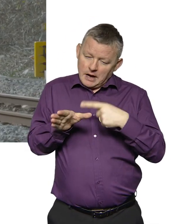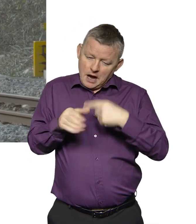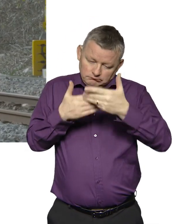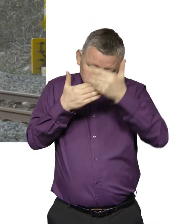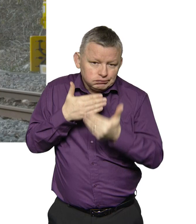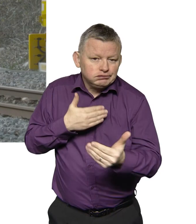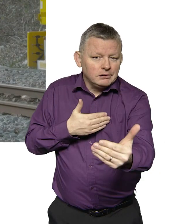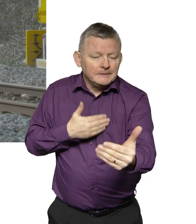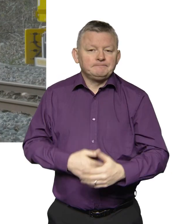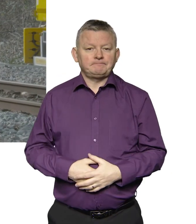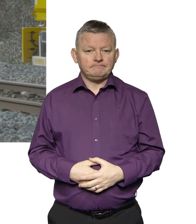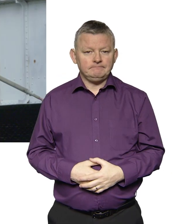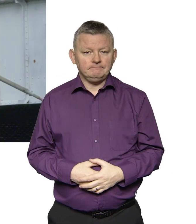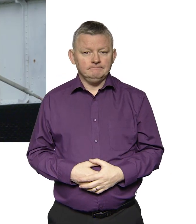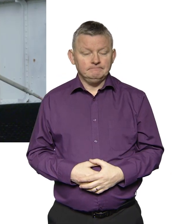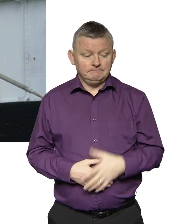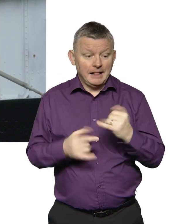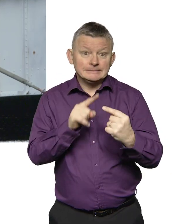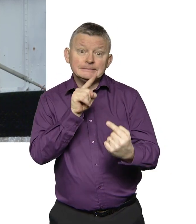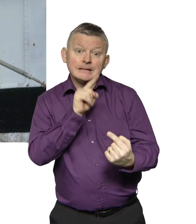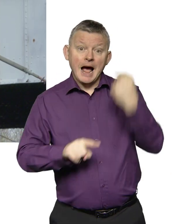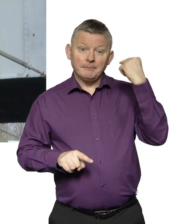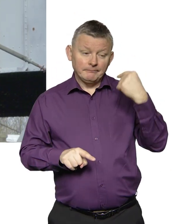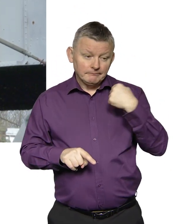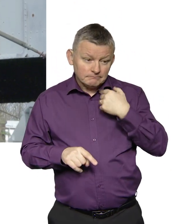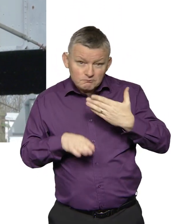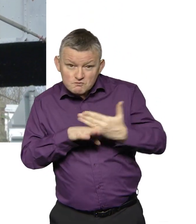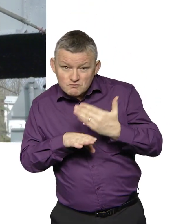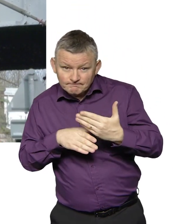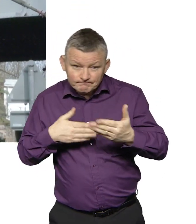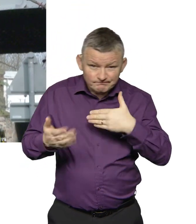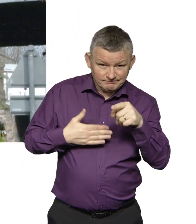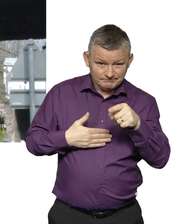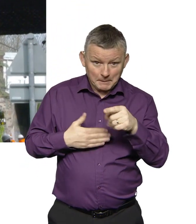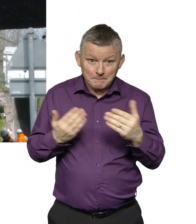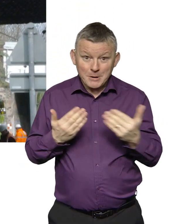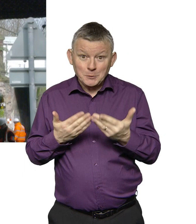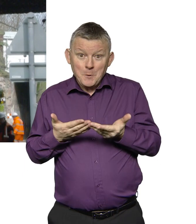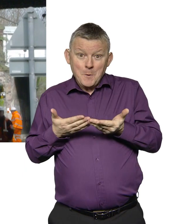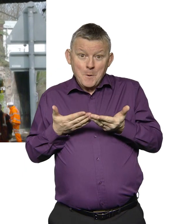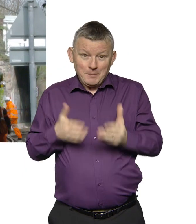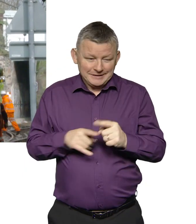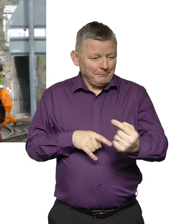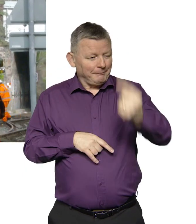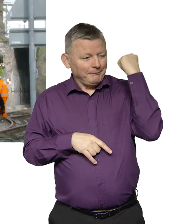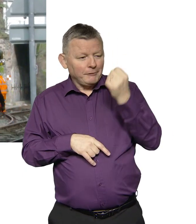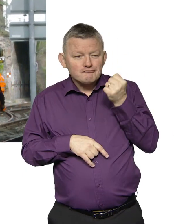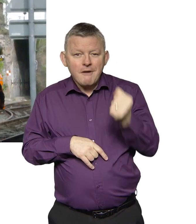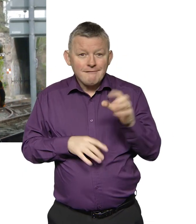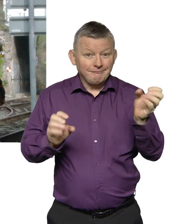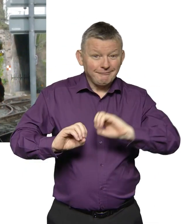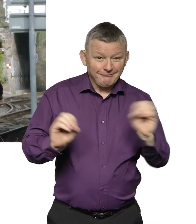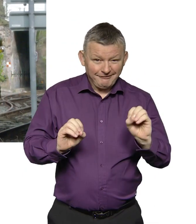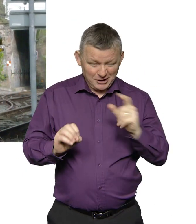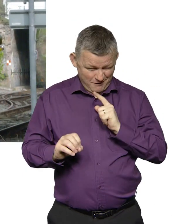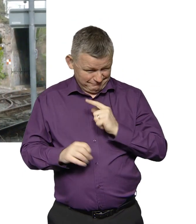reliable as possible for decades to come. The last time this work was undertaken was before Metro opened, and there were no trains